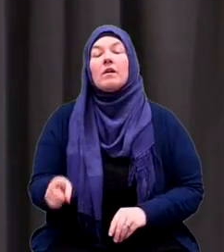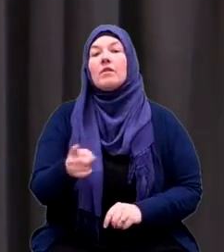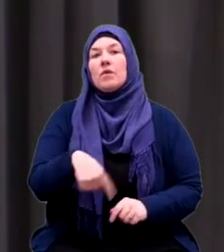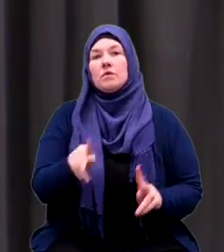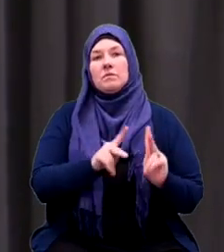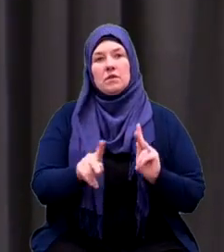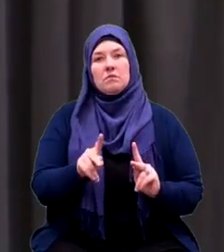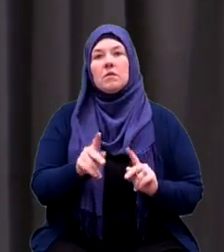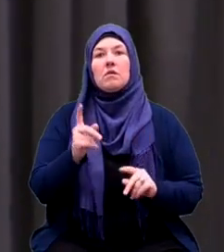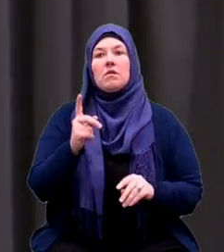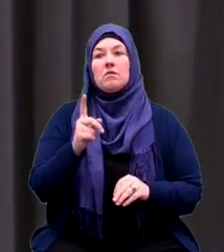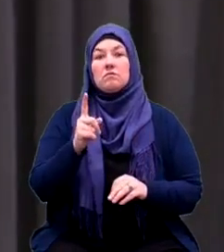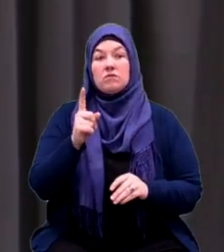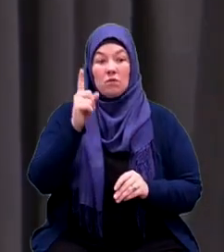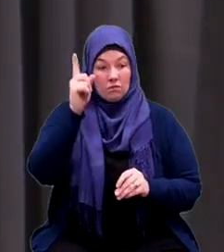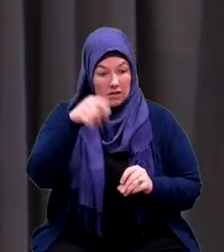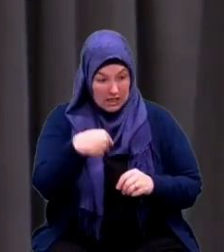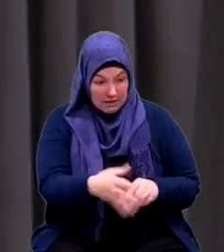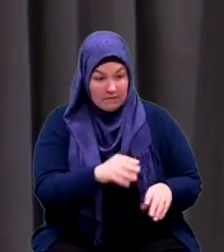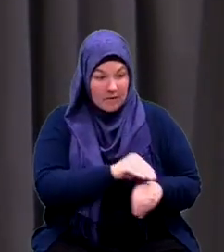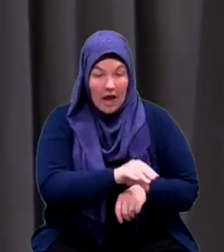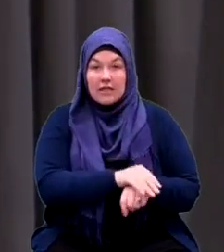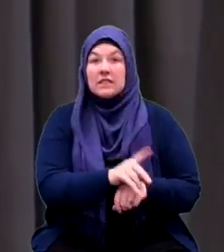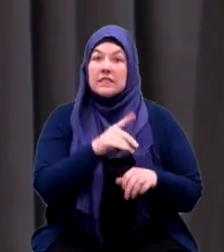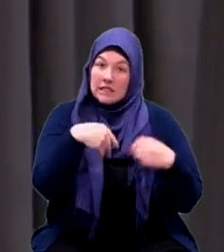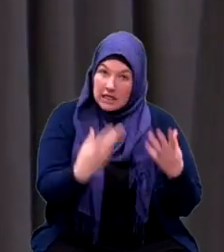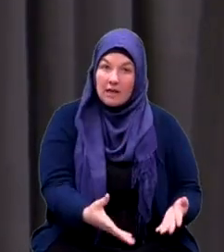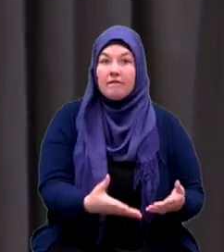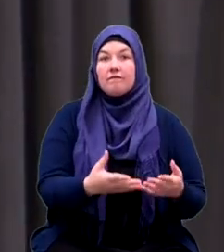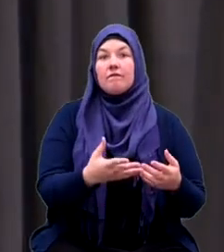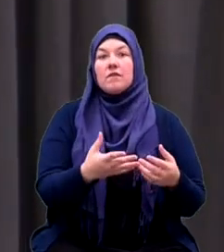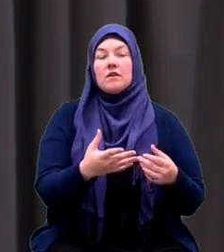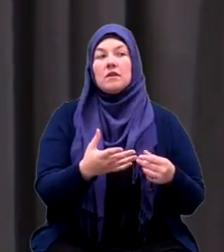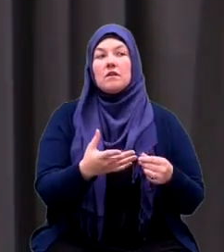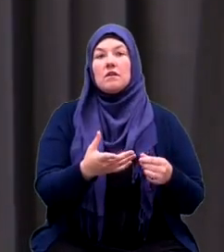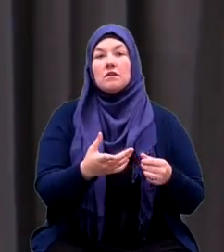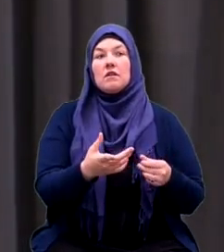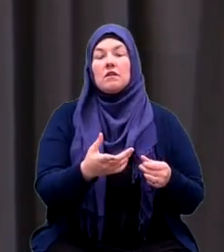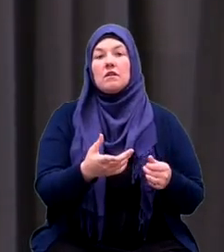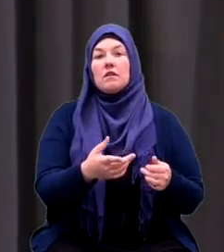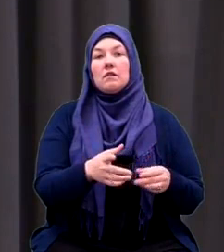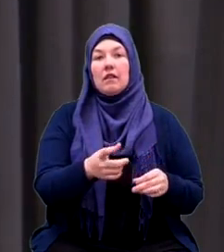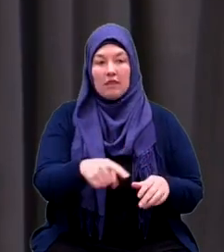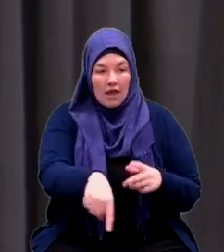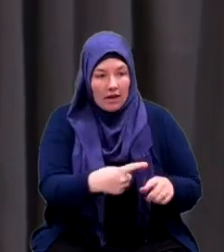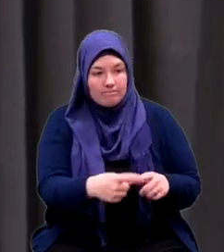are cursed by Allah and by those who curse.